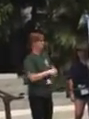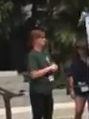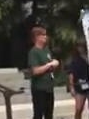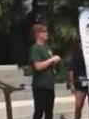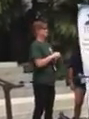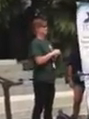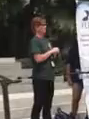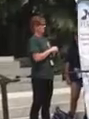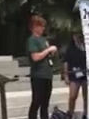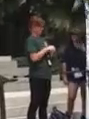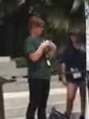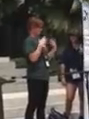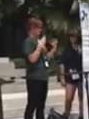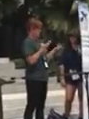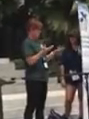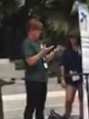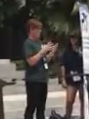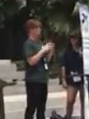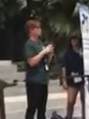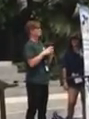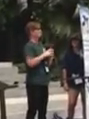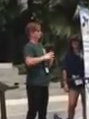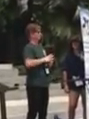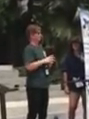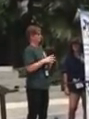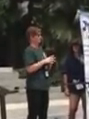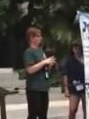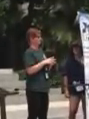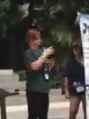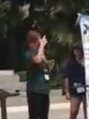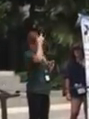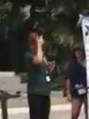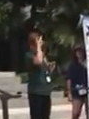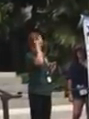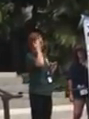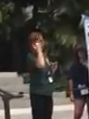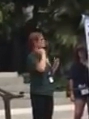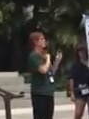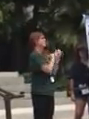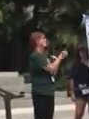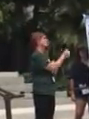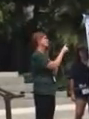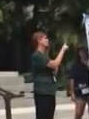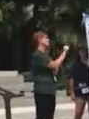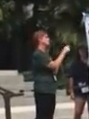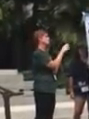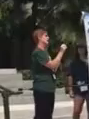And so, passing disability history